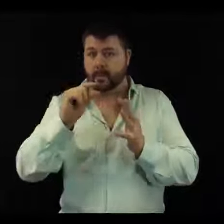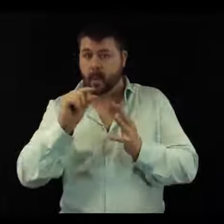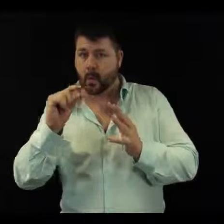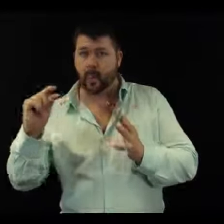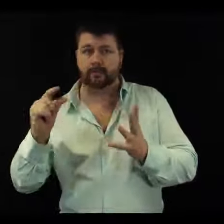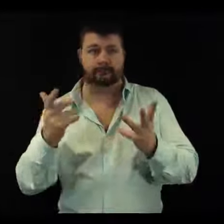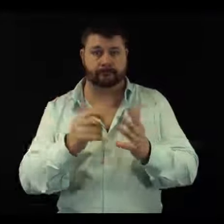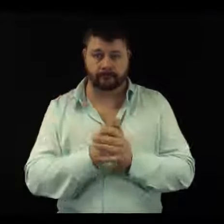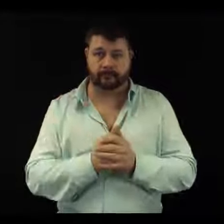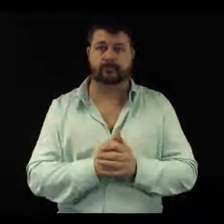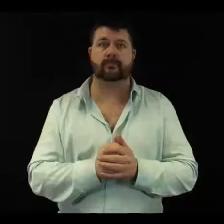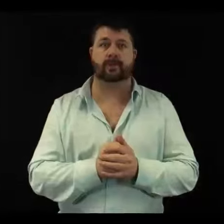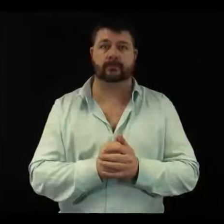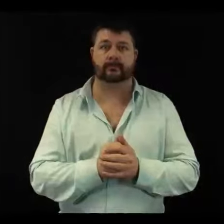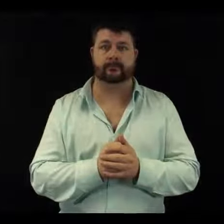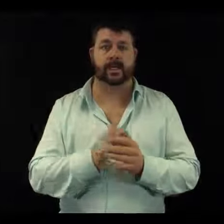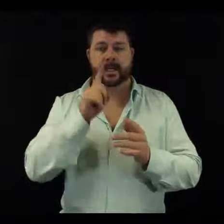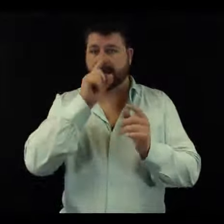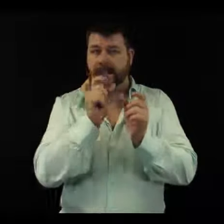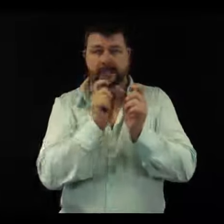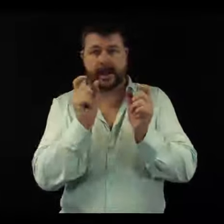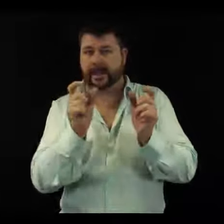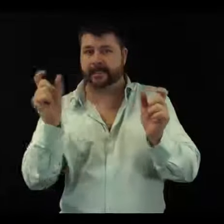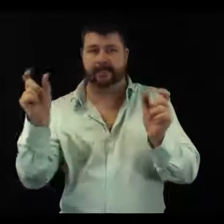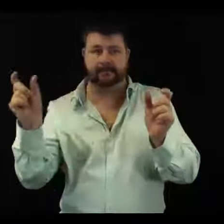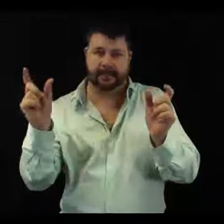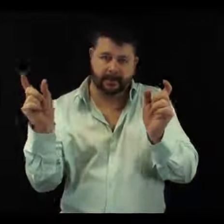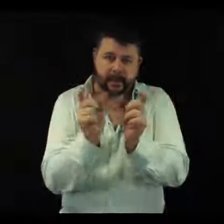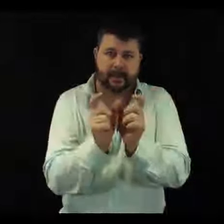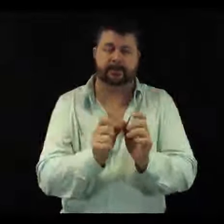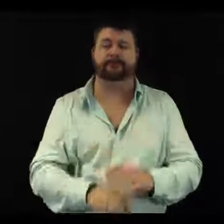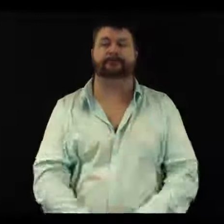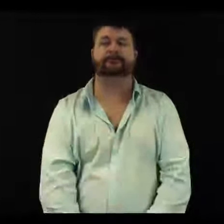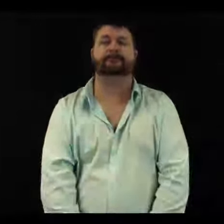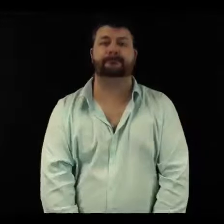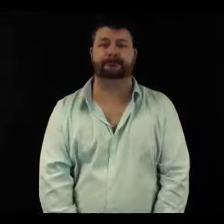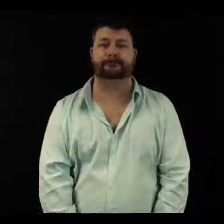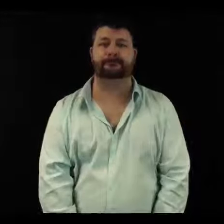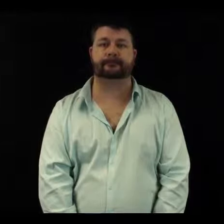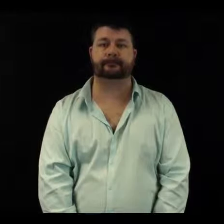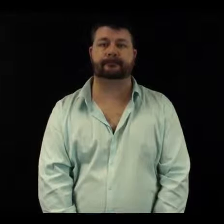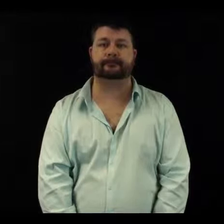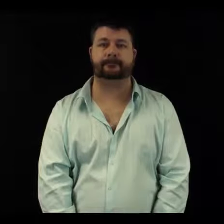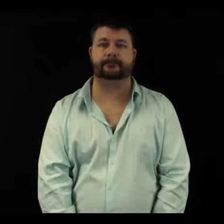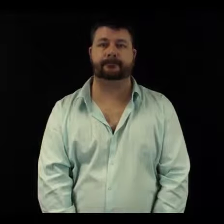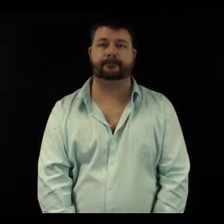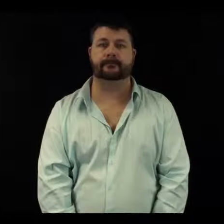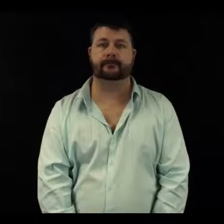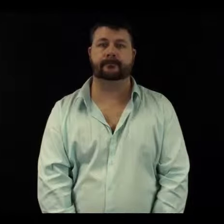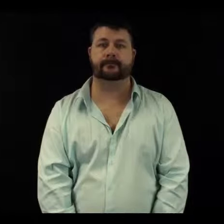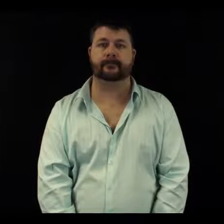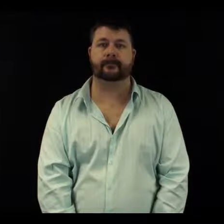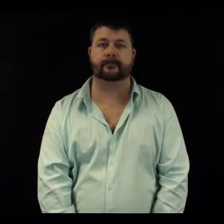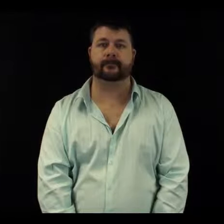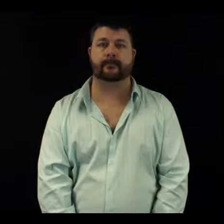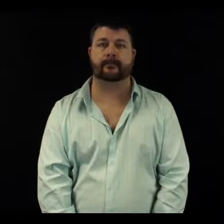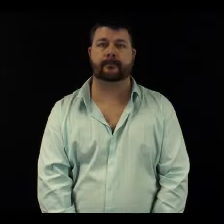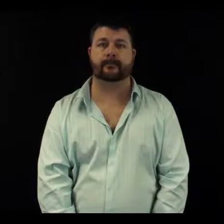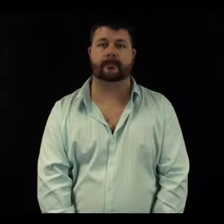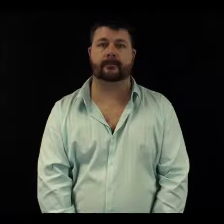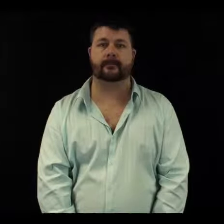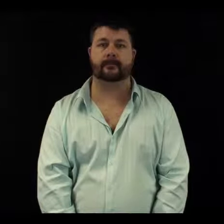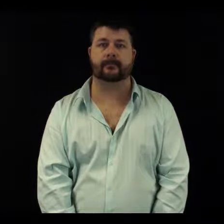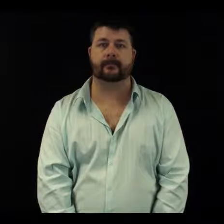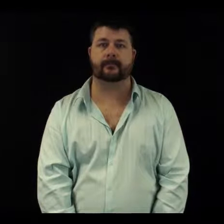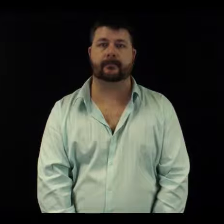conditions your password needs to meet for it to be allowed by Apple. It has to have at least 1 capital, a number, at least 1